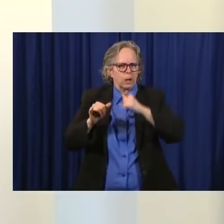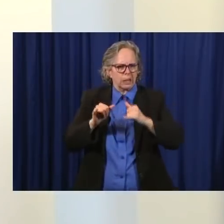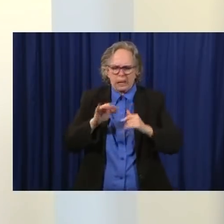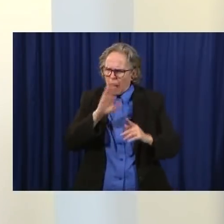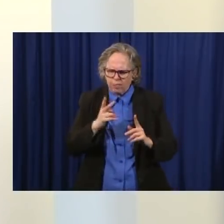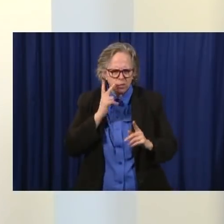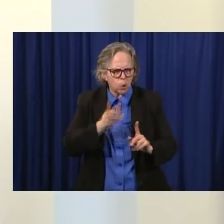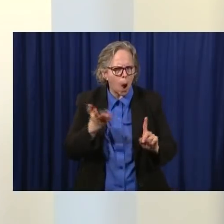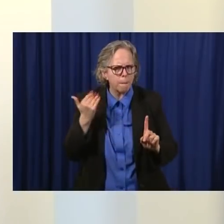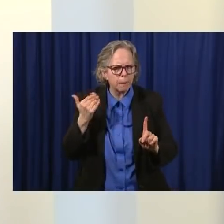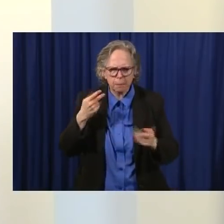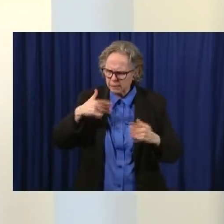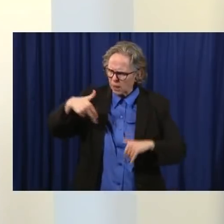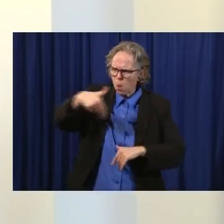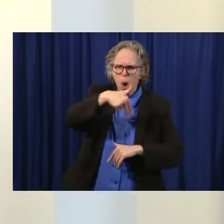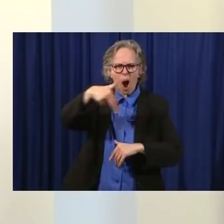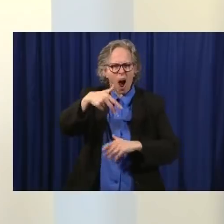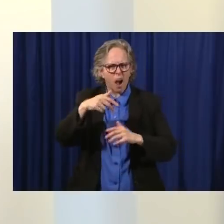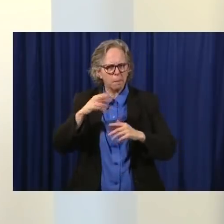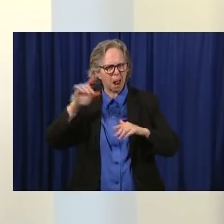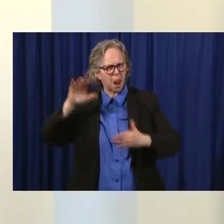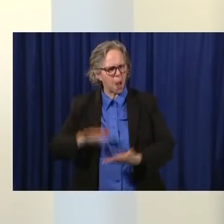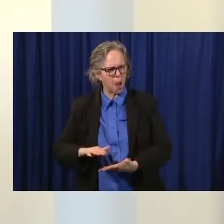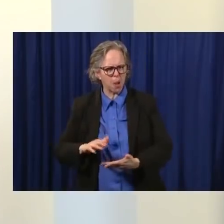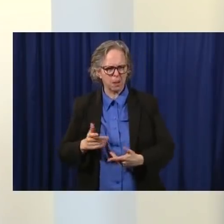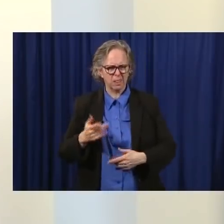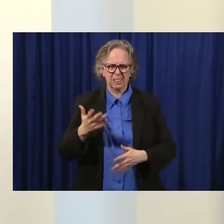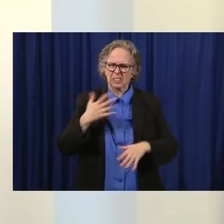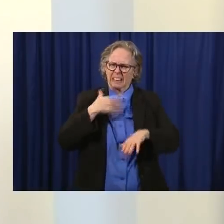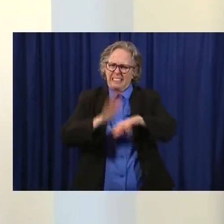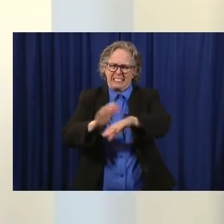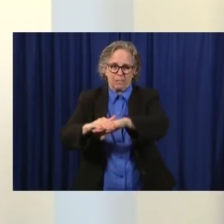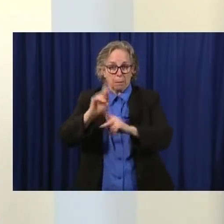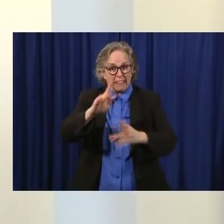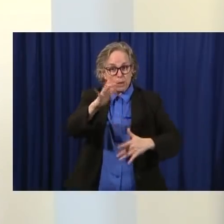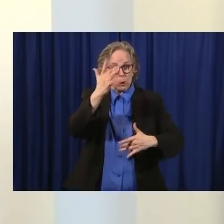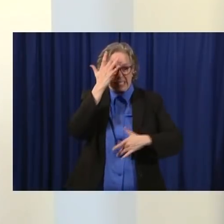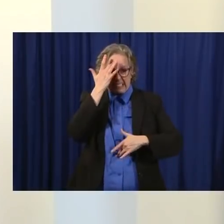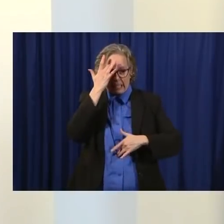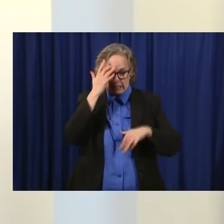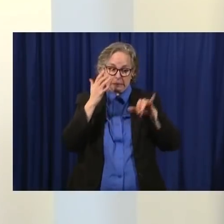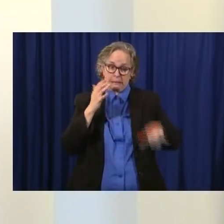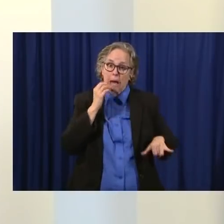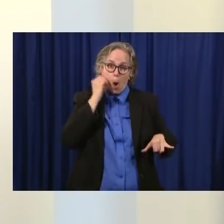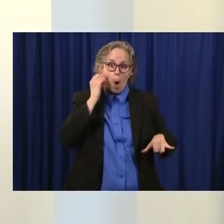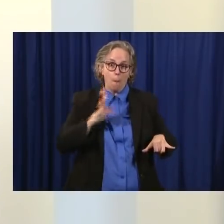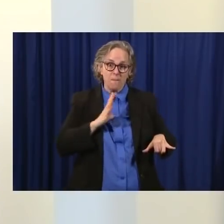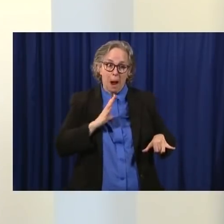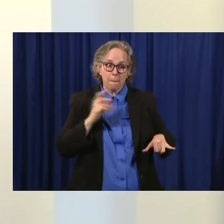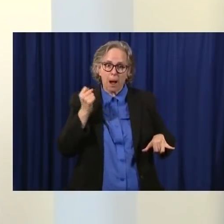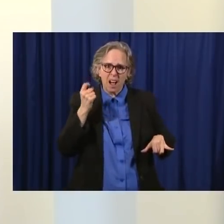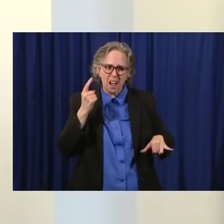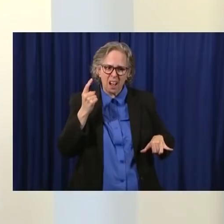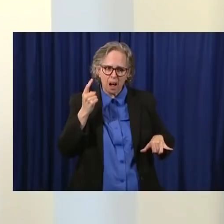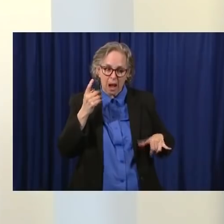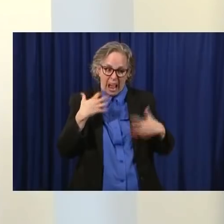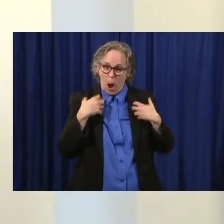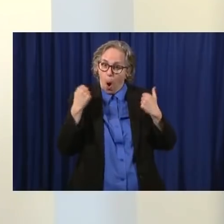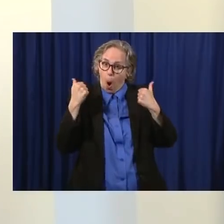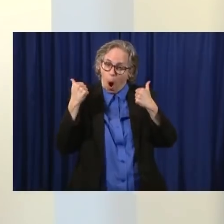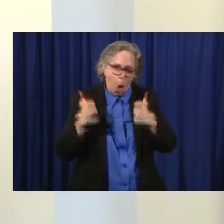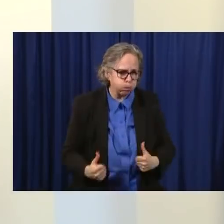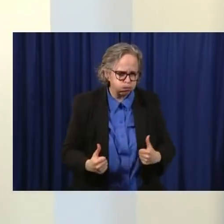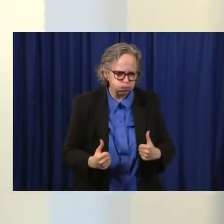tell people, if you are at home and you really see a worsening of your symptoms, do not stop, go to your emergency room right away. Thank